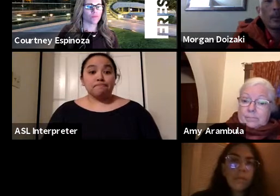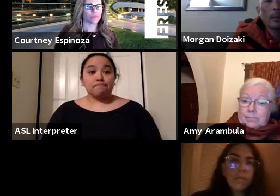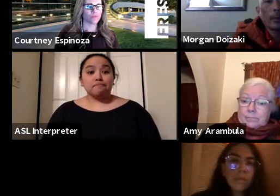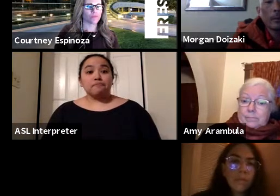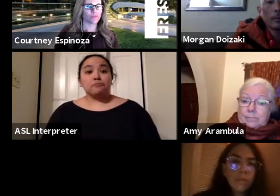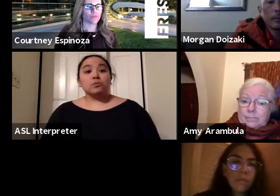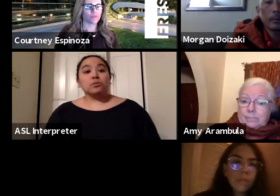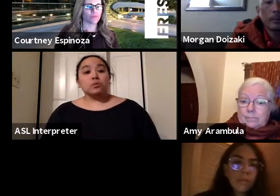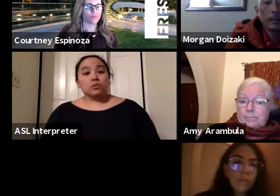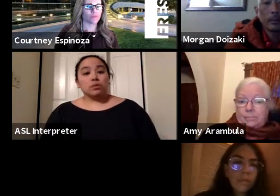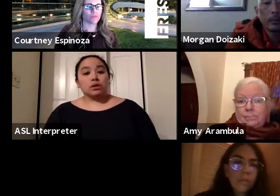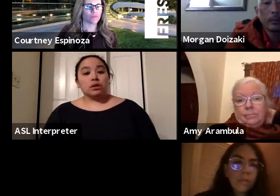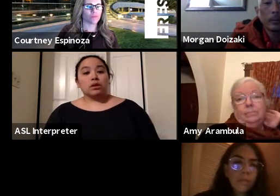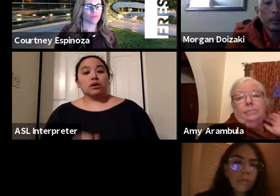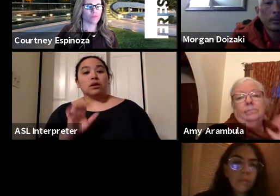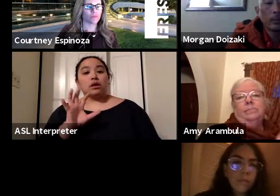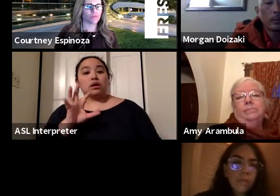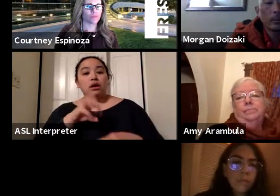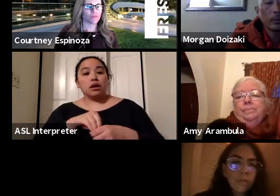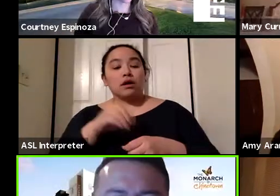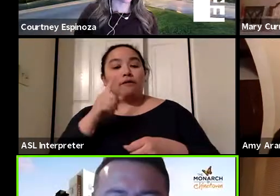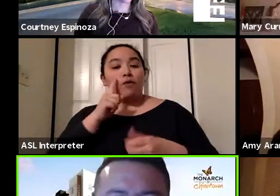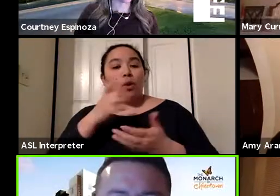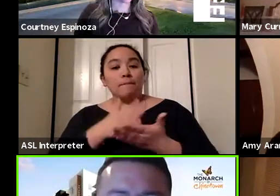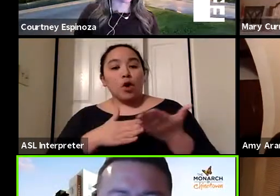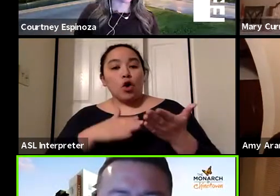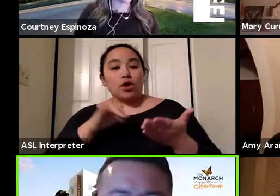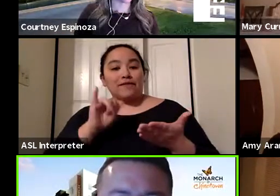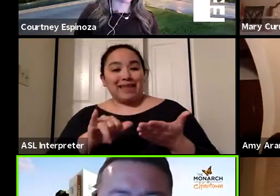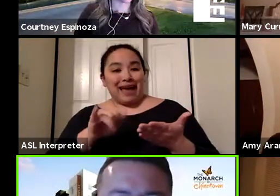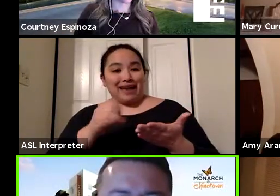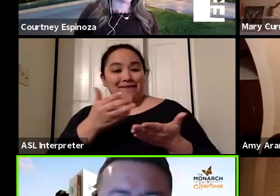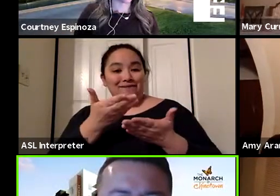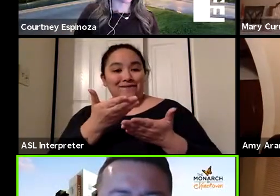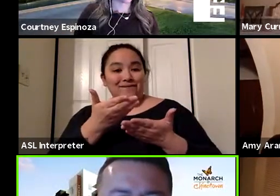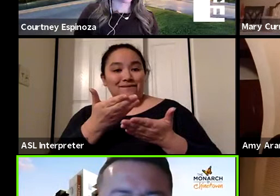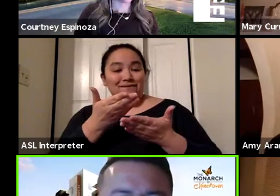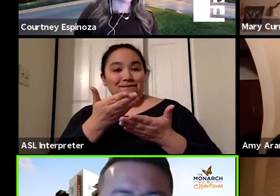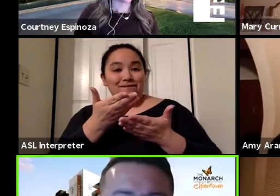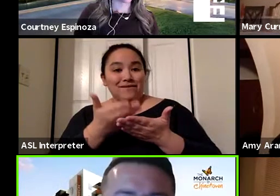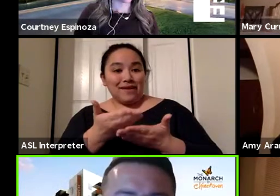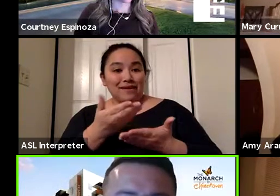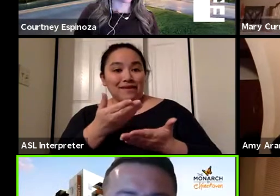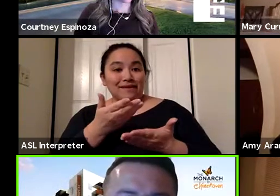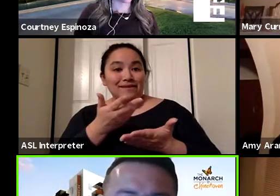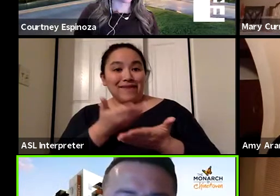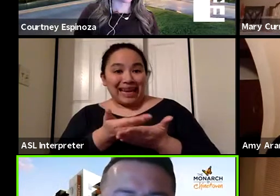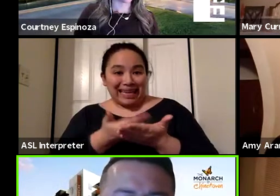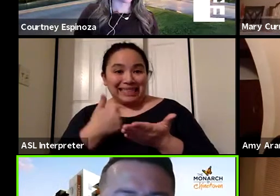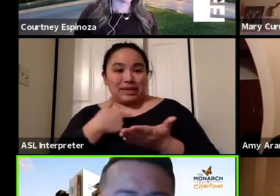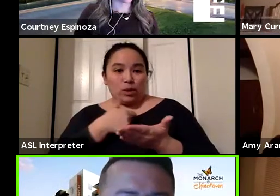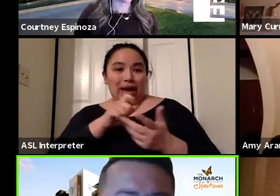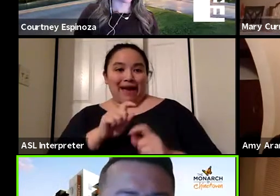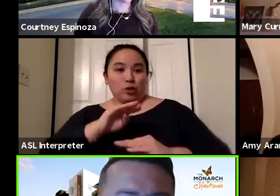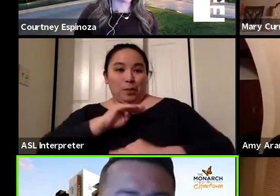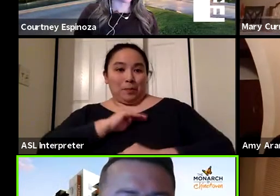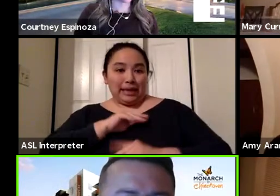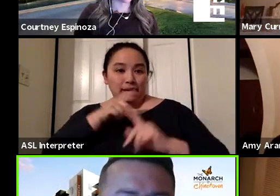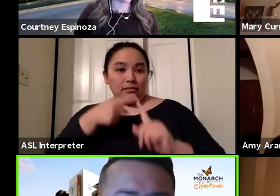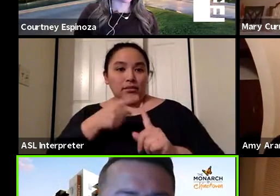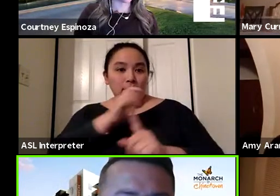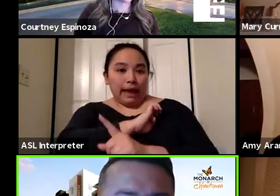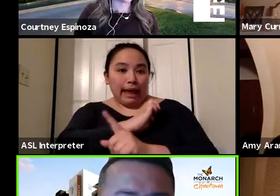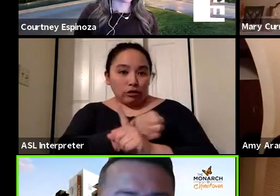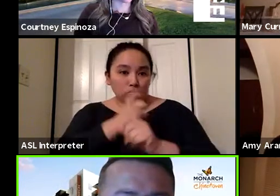Thank you. Yeah, as part of our financing, particularly the tax credit program, we do have to meet certain energy goals. And I believe,